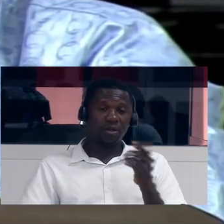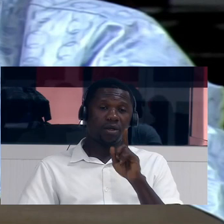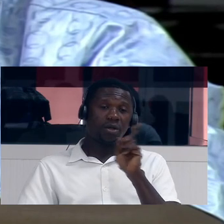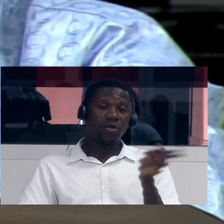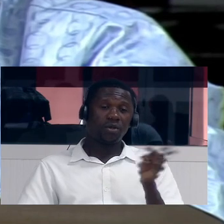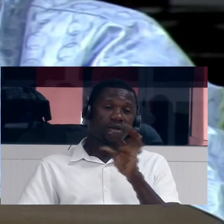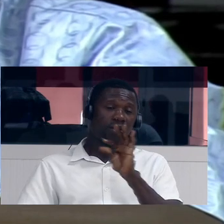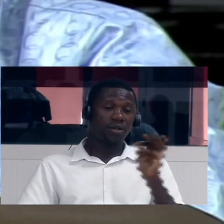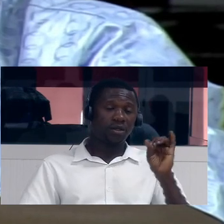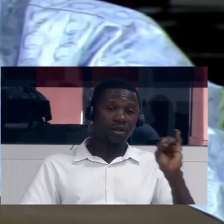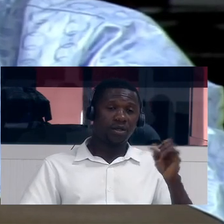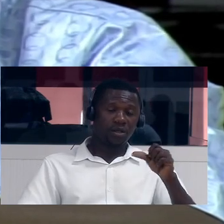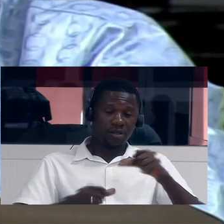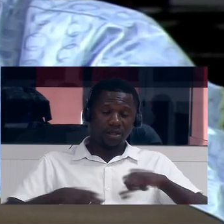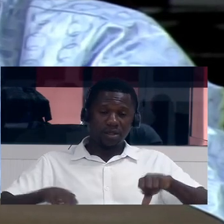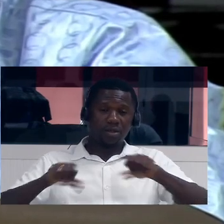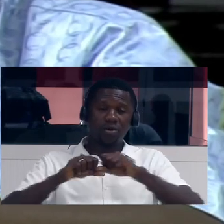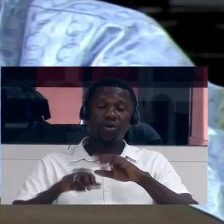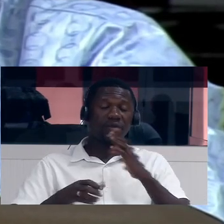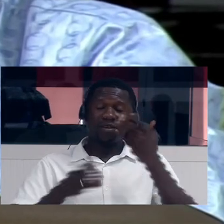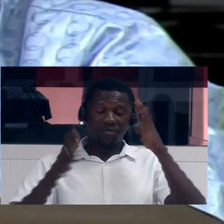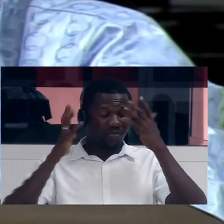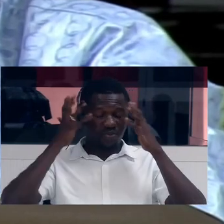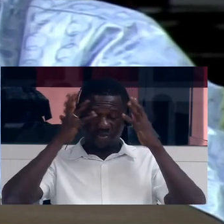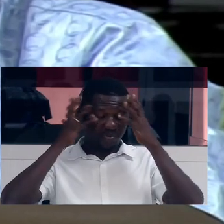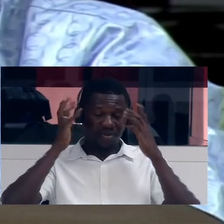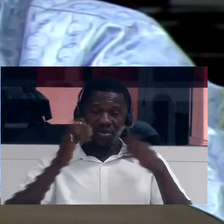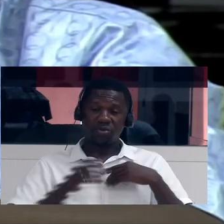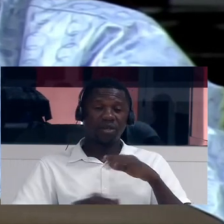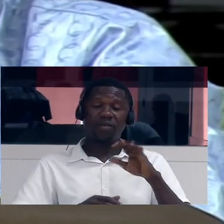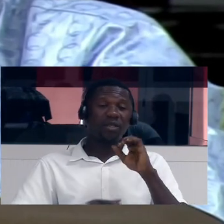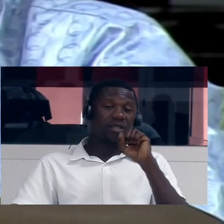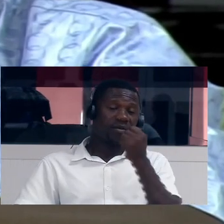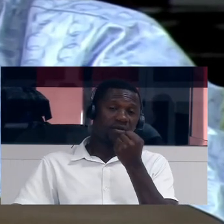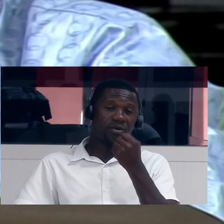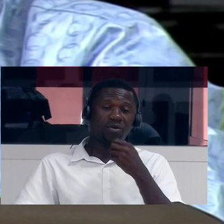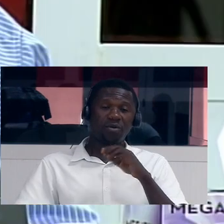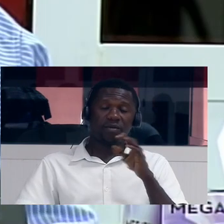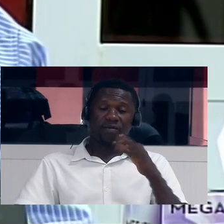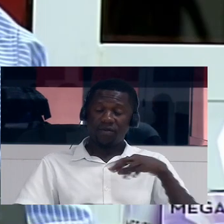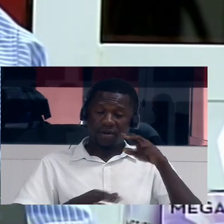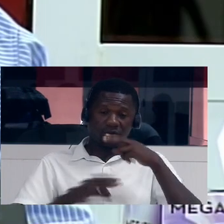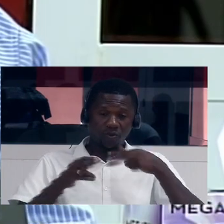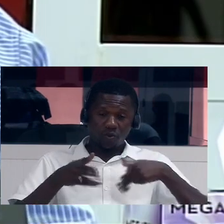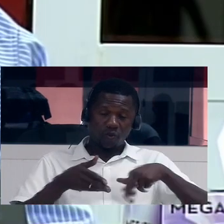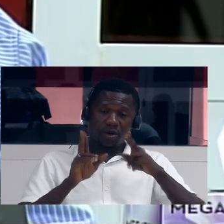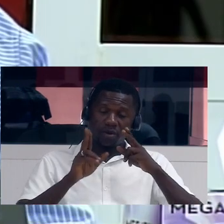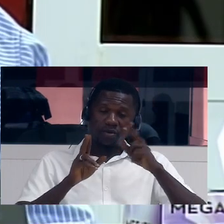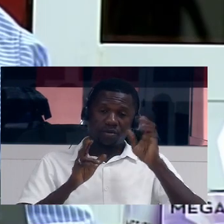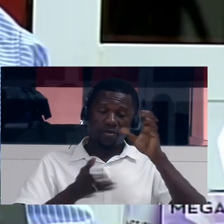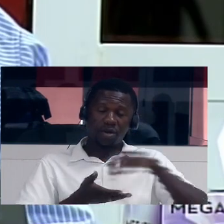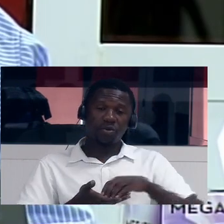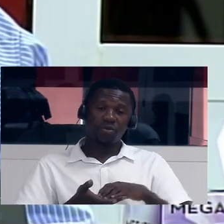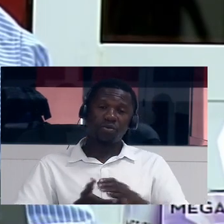GTTI area was so chaotic, it was even difficult to find a way to go to Bangui. That is what he told me. It was